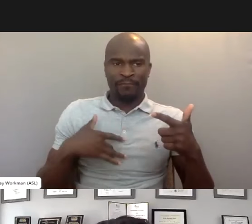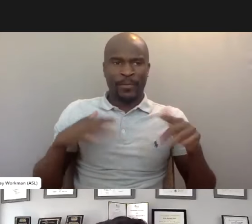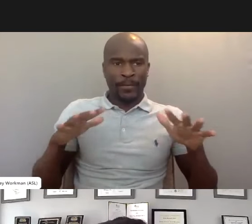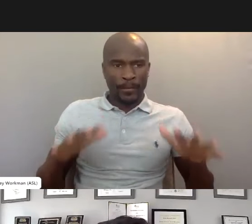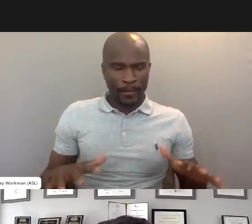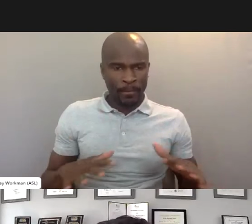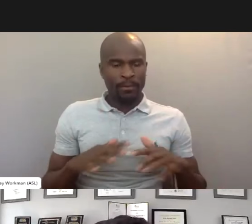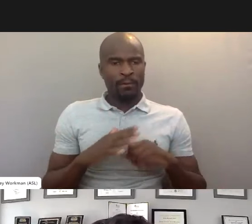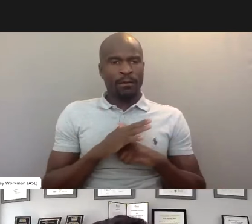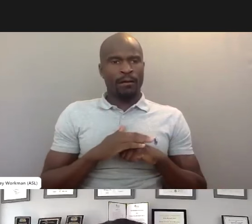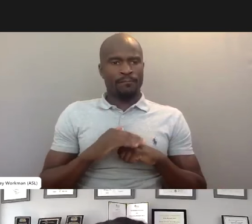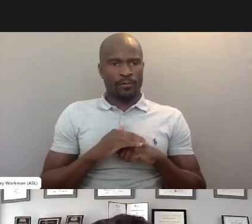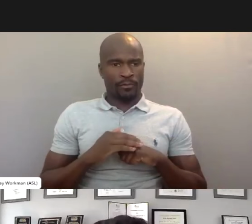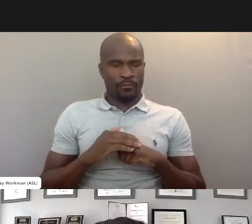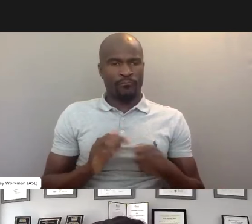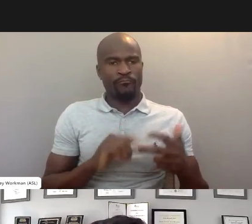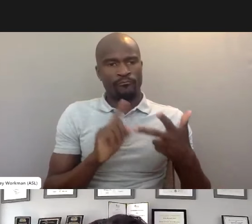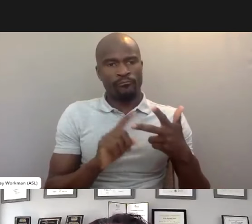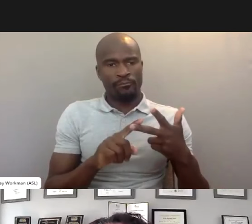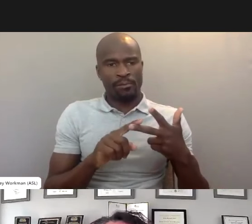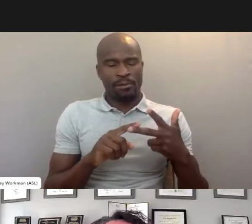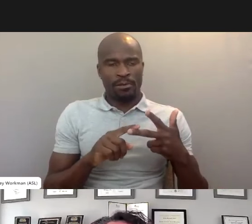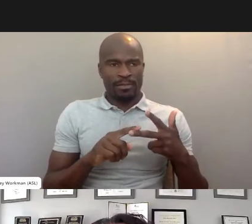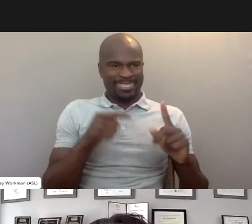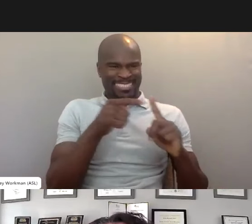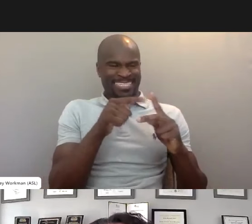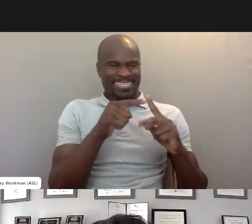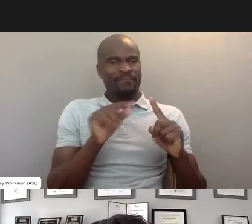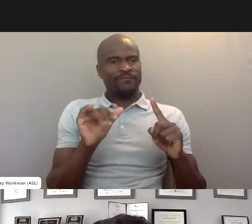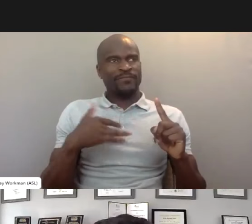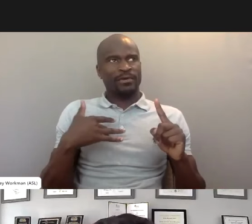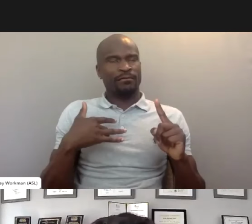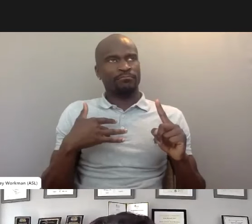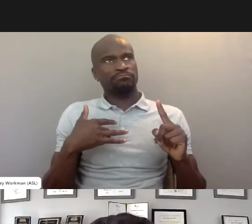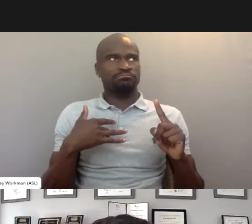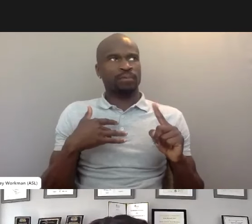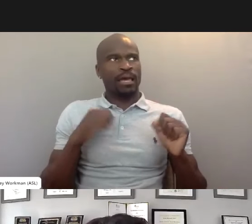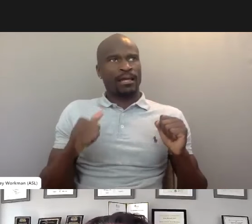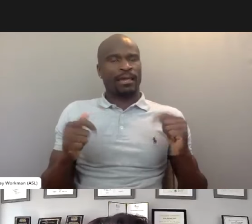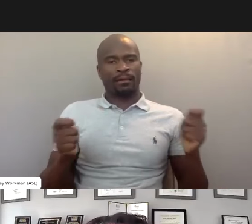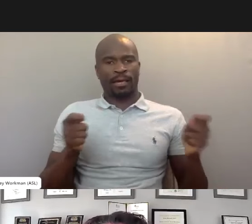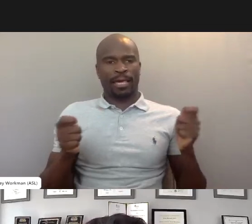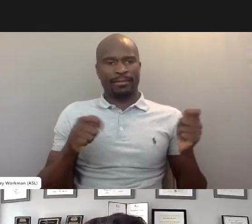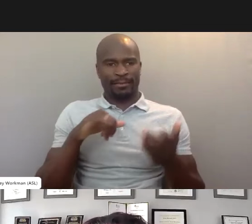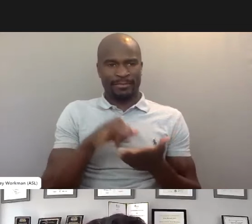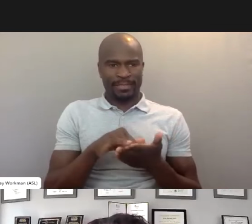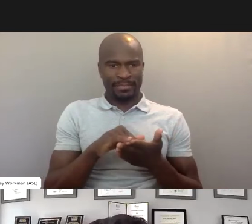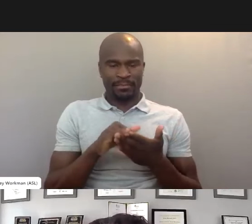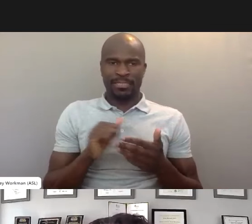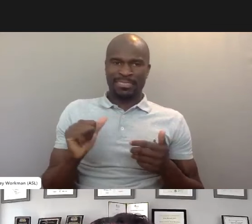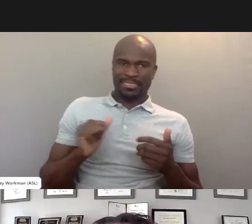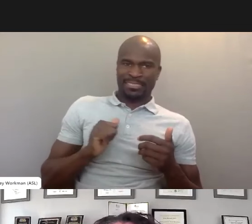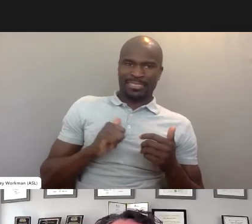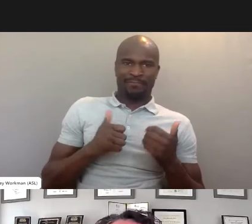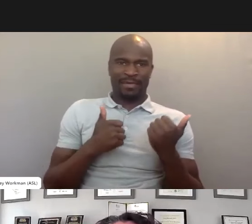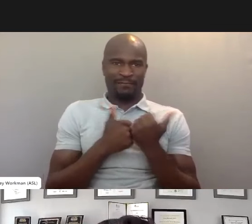efficacy. So self-efficacy, that I can manage this. Collective efficacy, we as a community can work together to